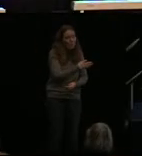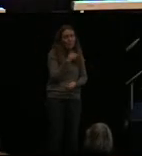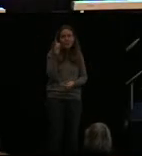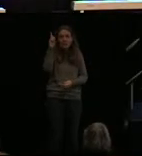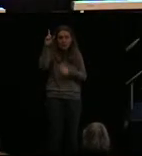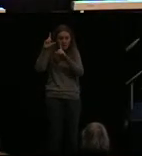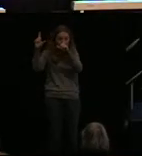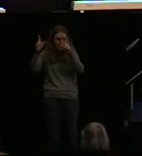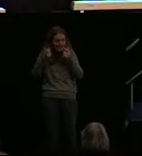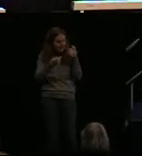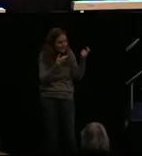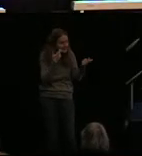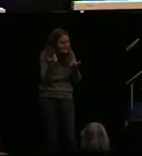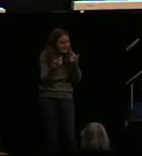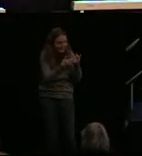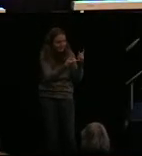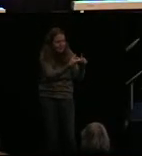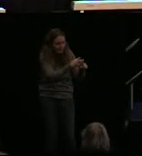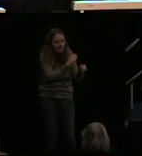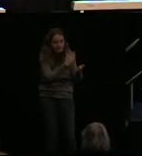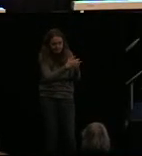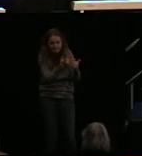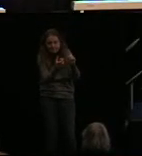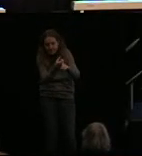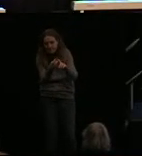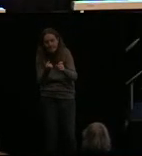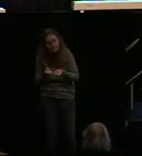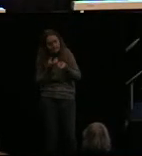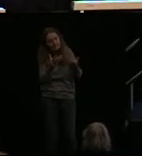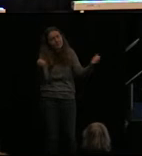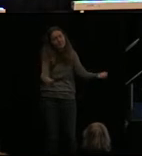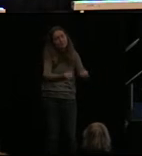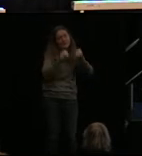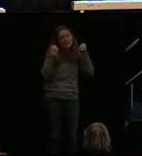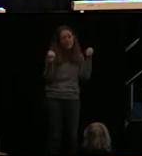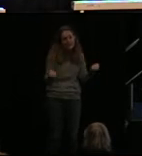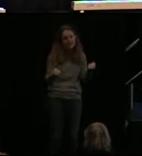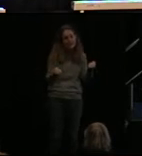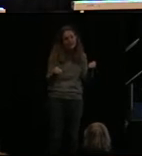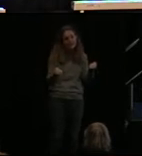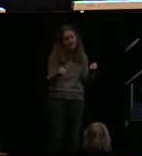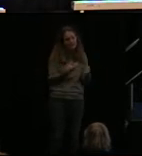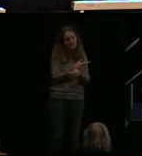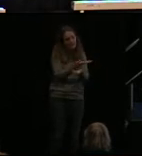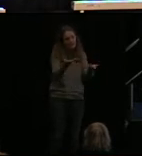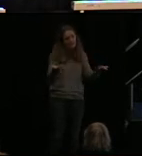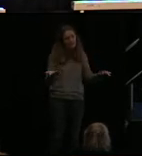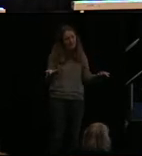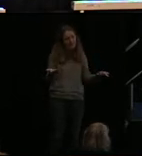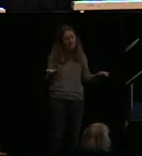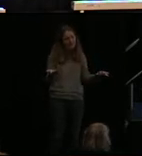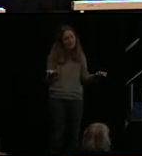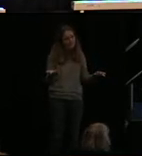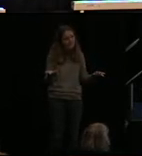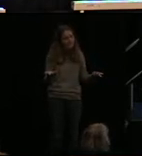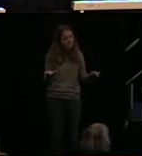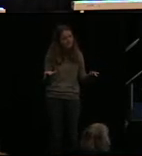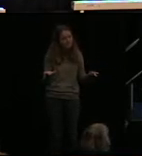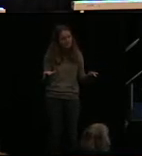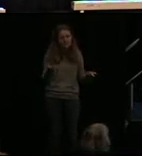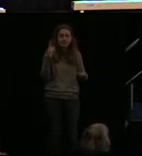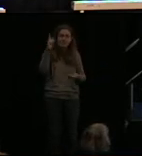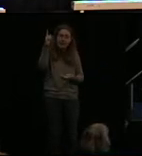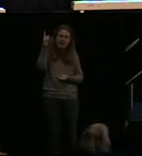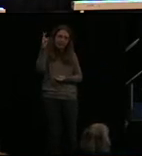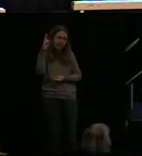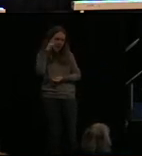whose hearts are committed to him so that he is able to strengthen those. Priceless in the eyes